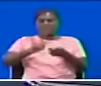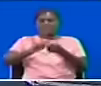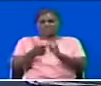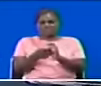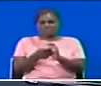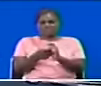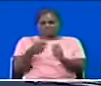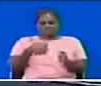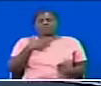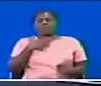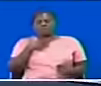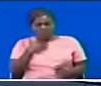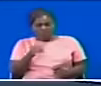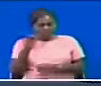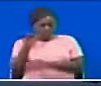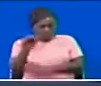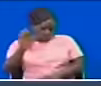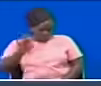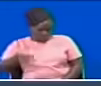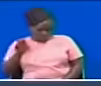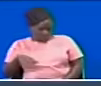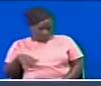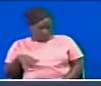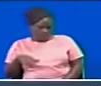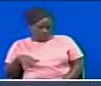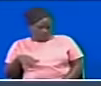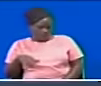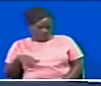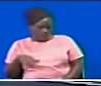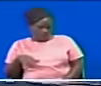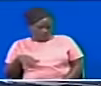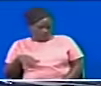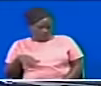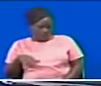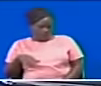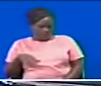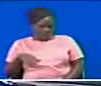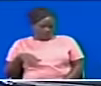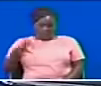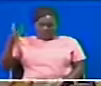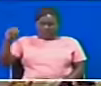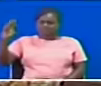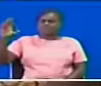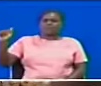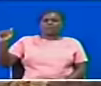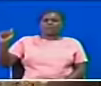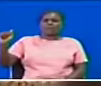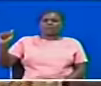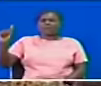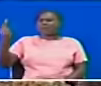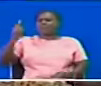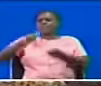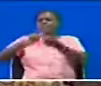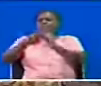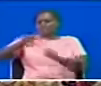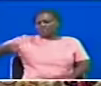thoroughly. What I want to plead to women is go for the seats of MCAs. Let us first change